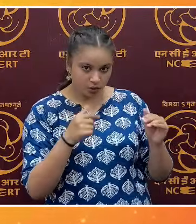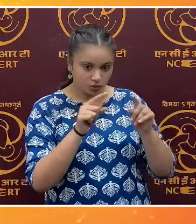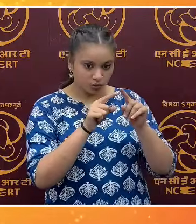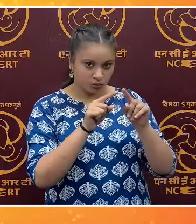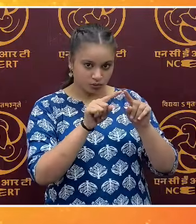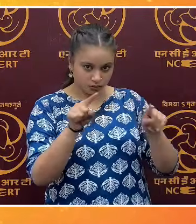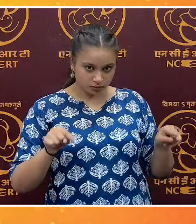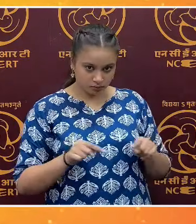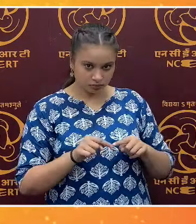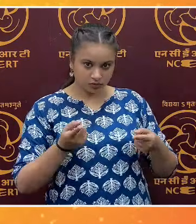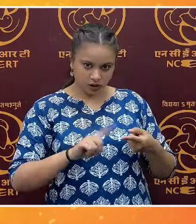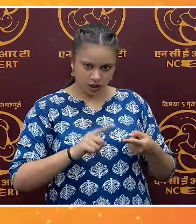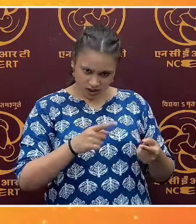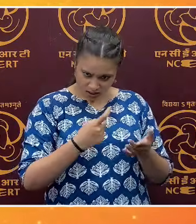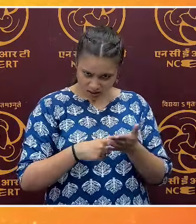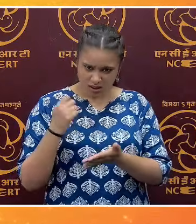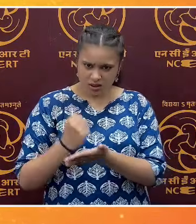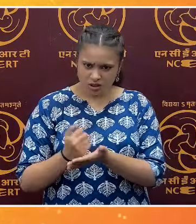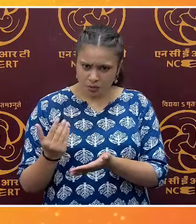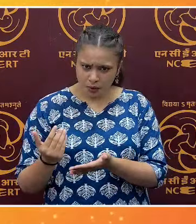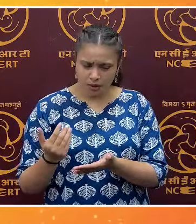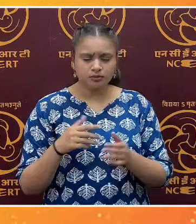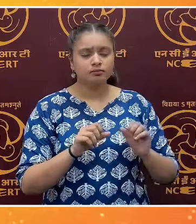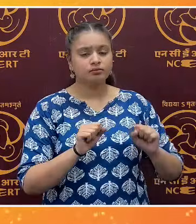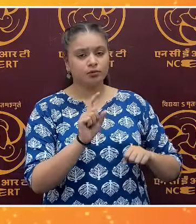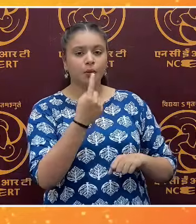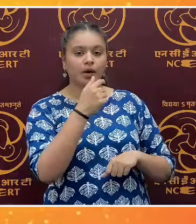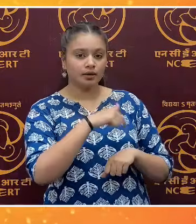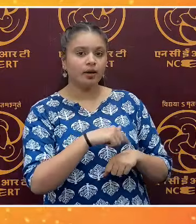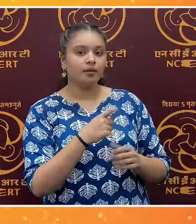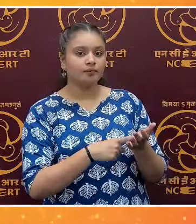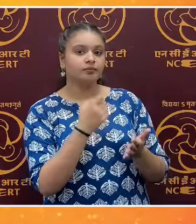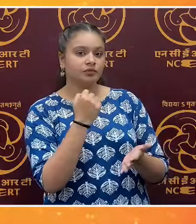Do we need to register, ma'am? Yes, once we need a one-time